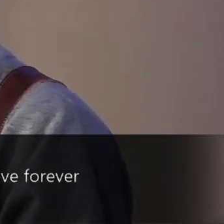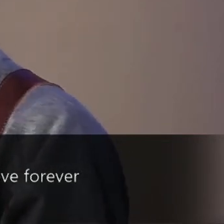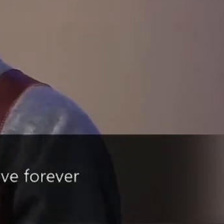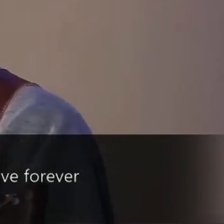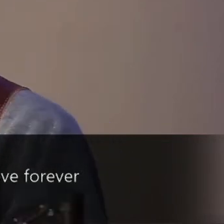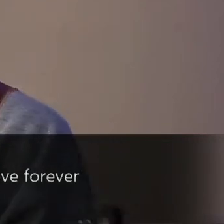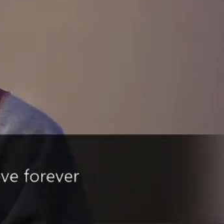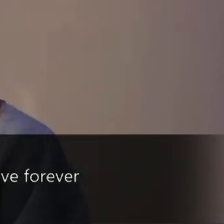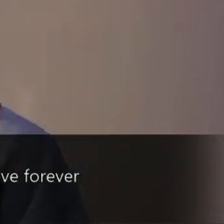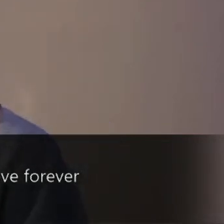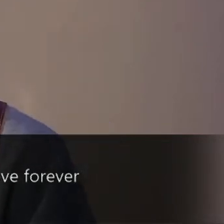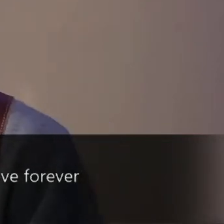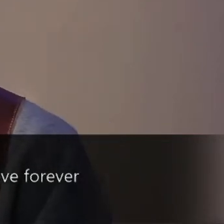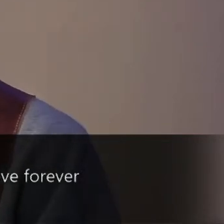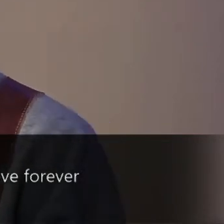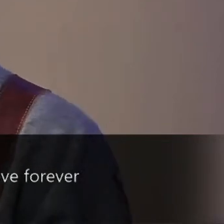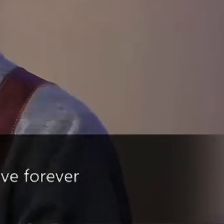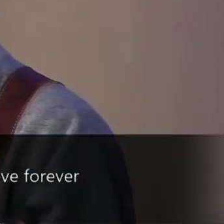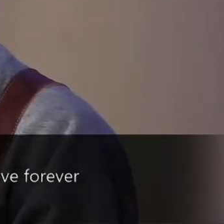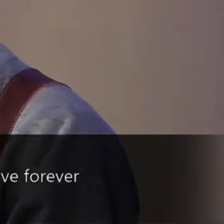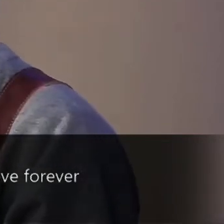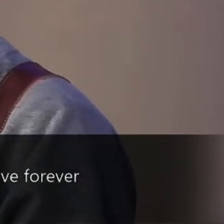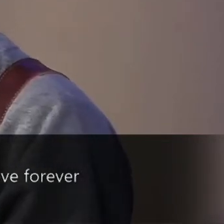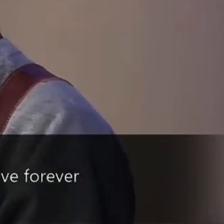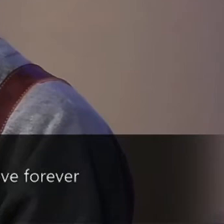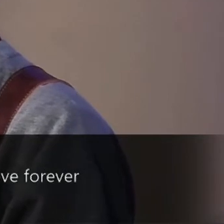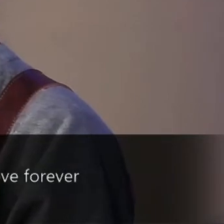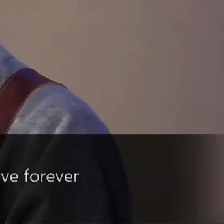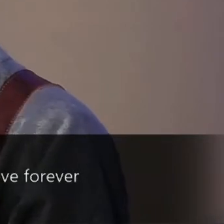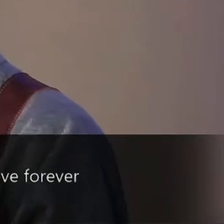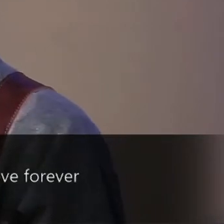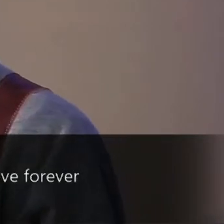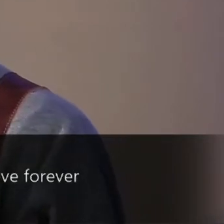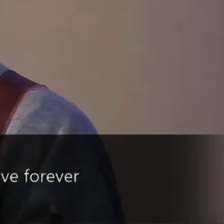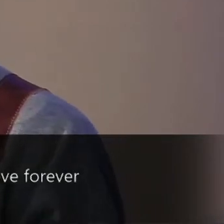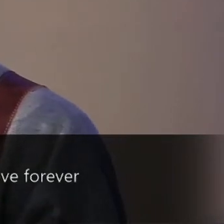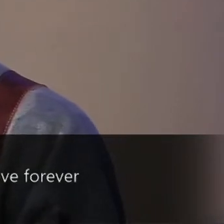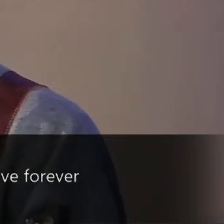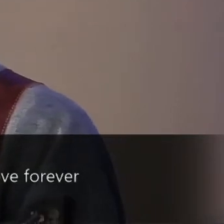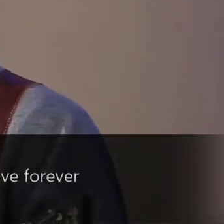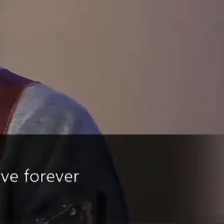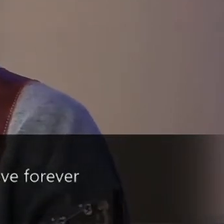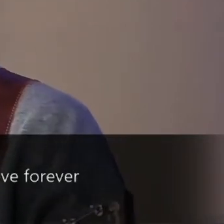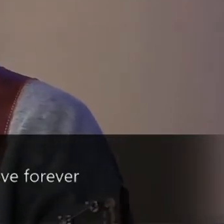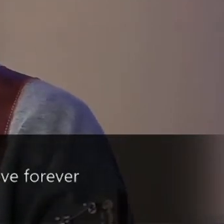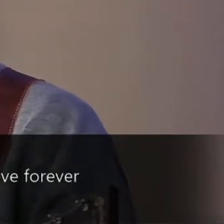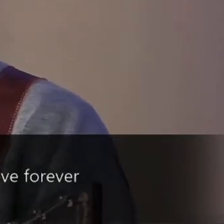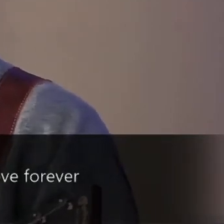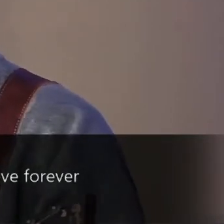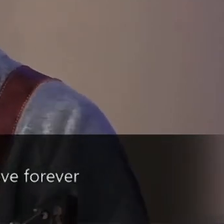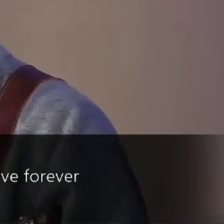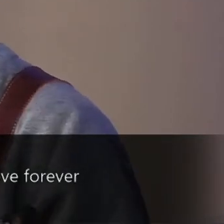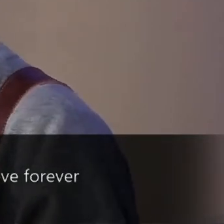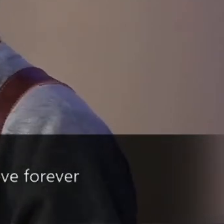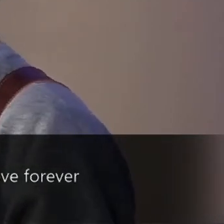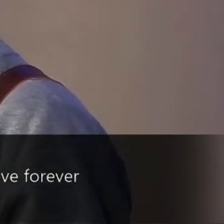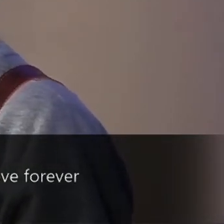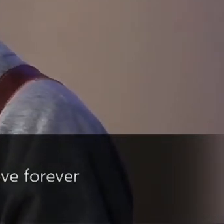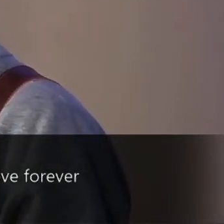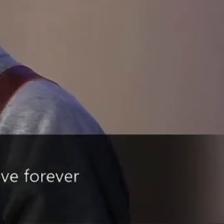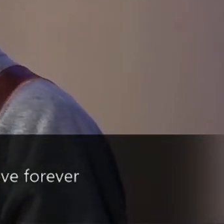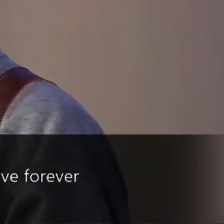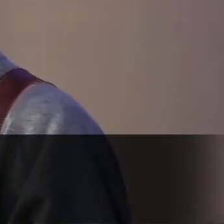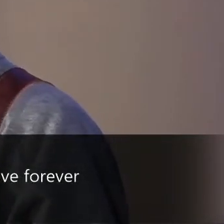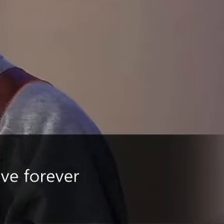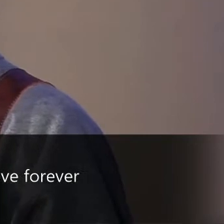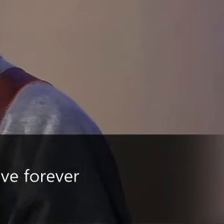forever. I could sing of your love forever. I